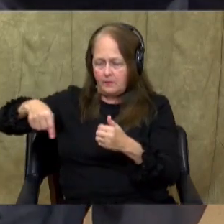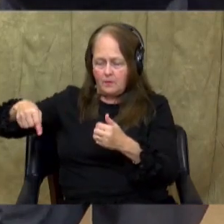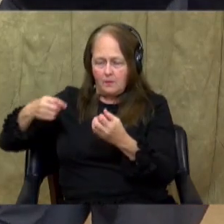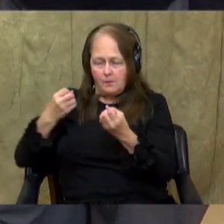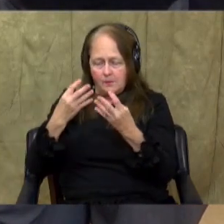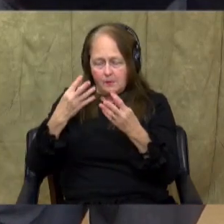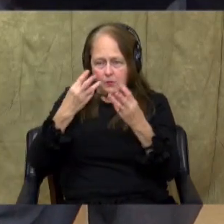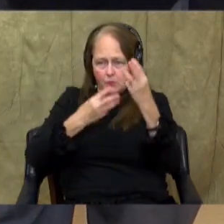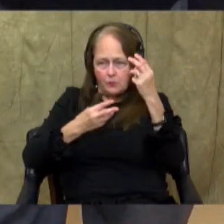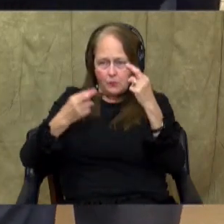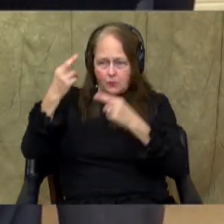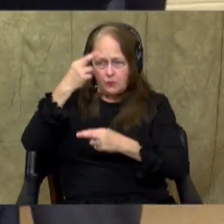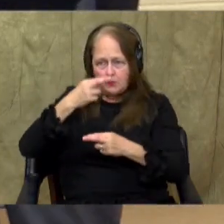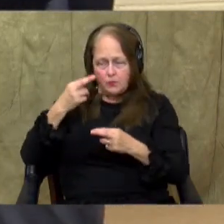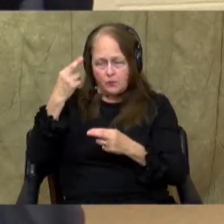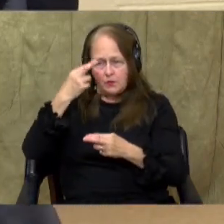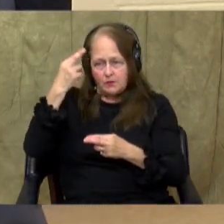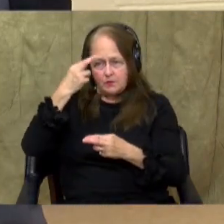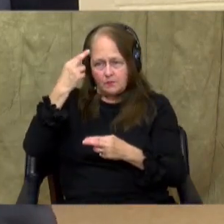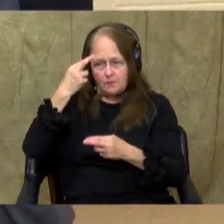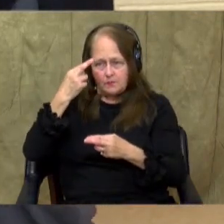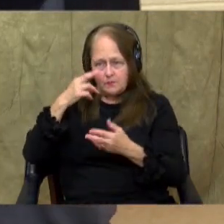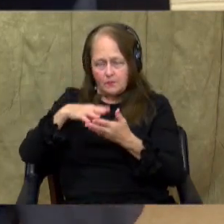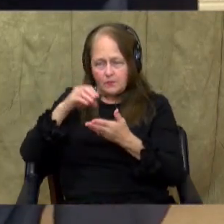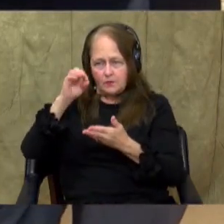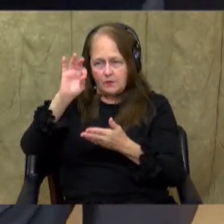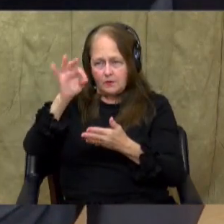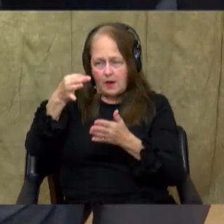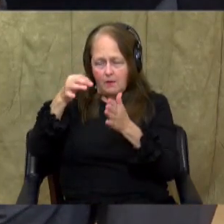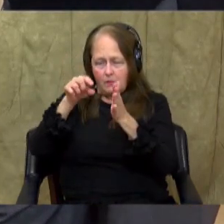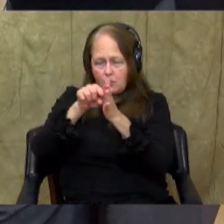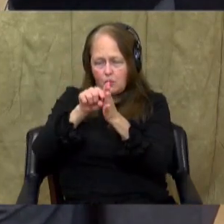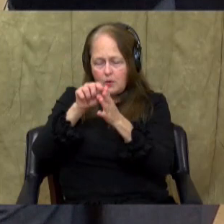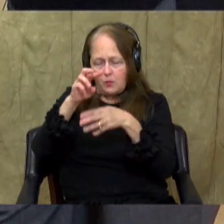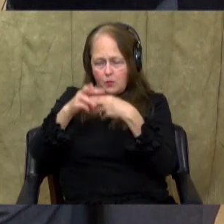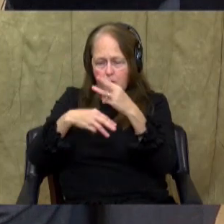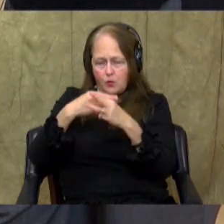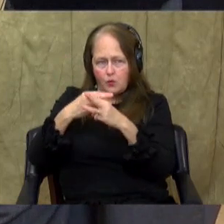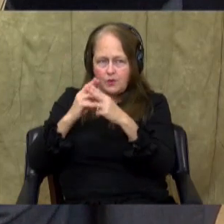wealth of reasons, and you're going to learn about that in 9th grade world history.